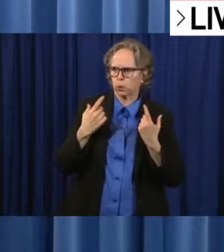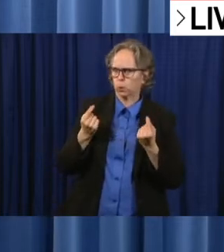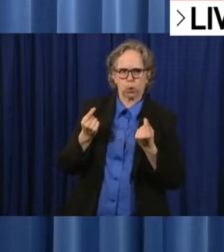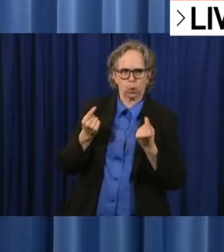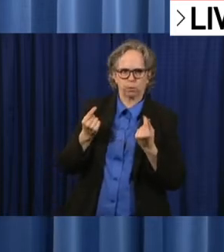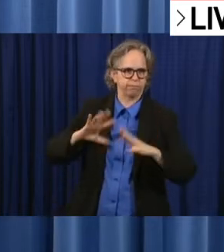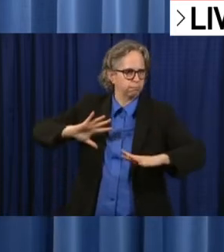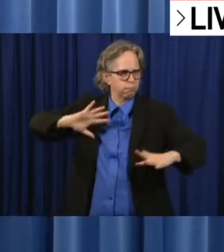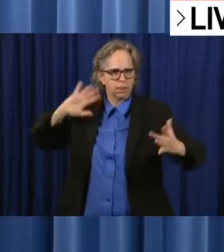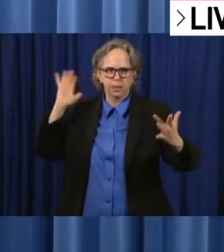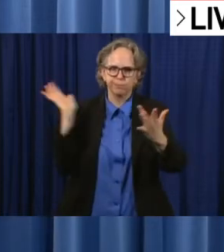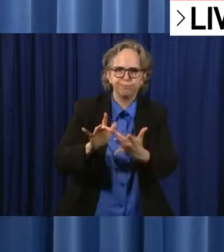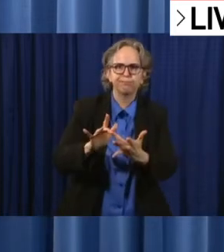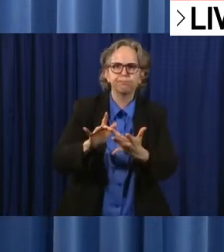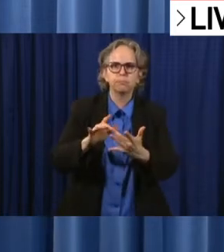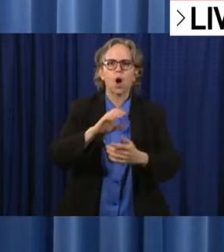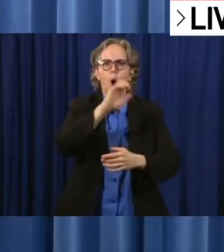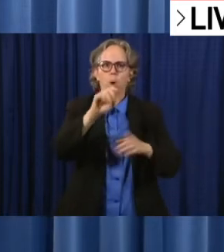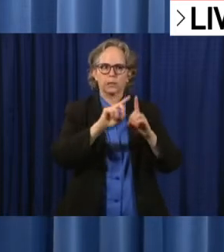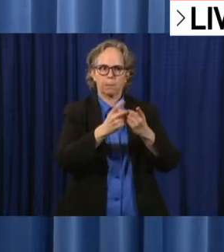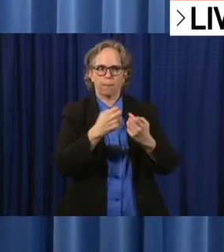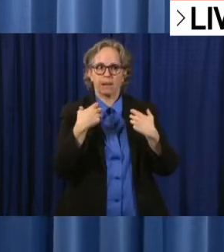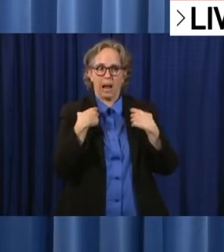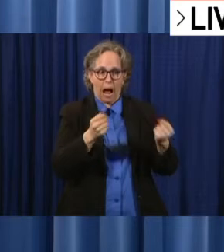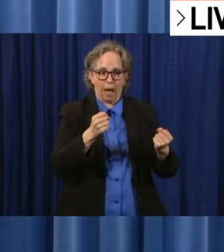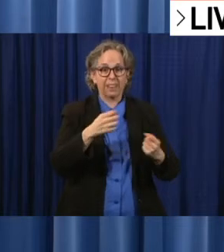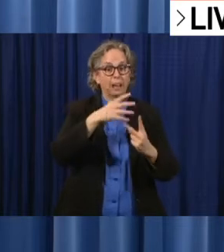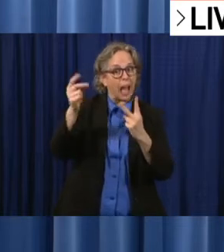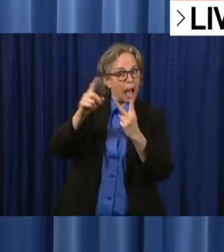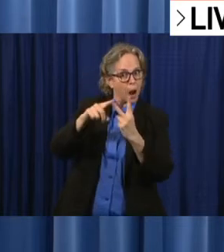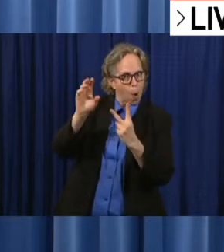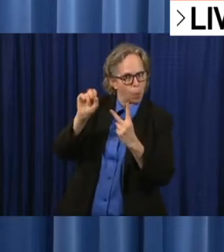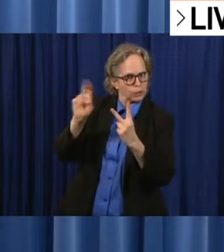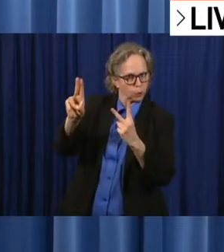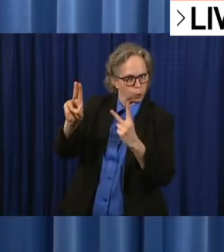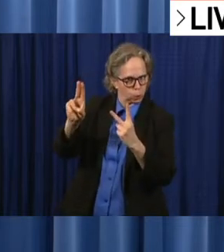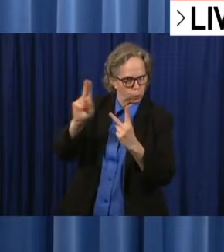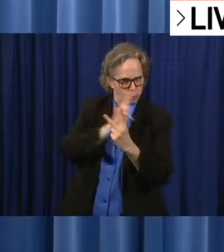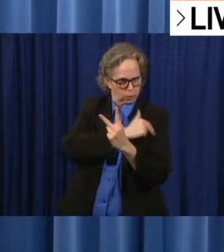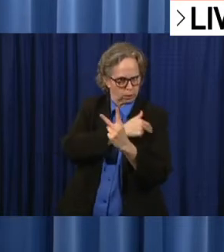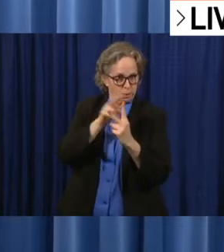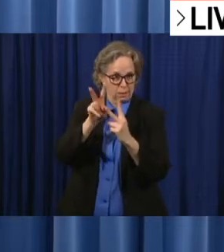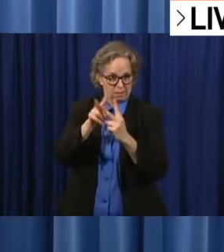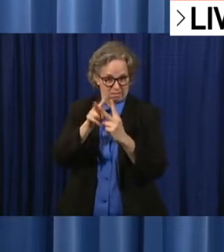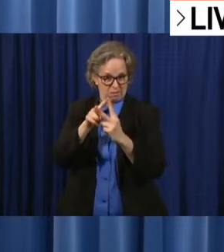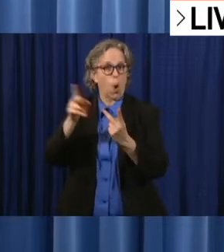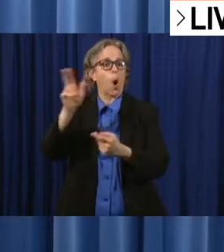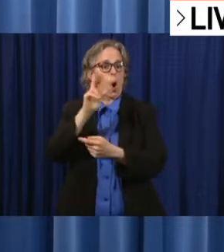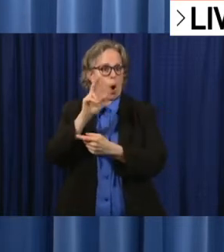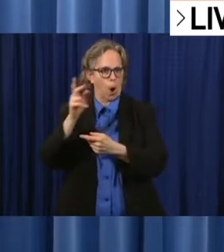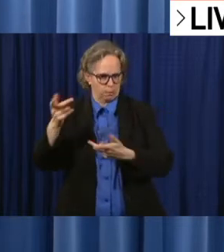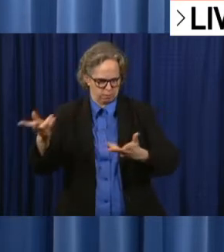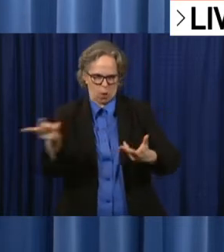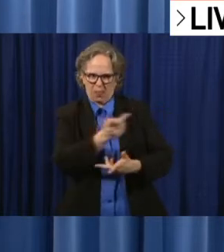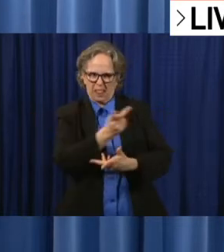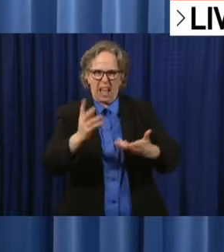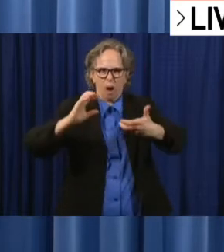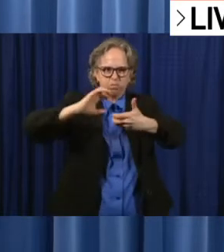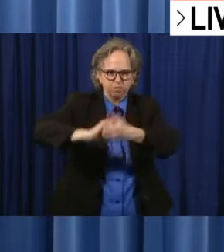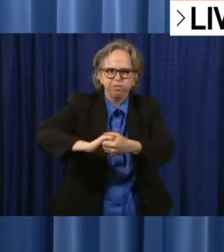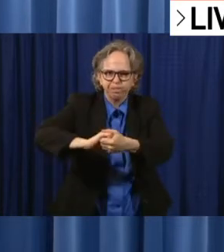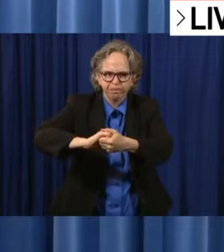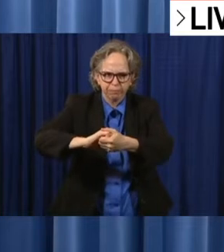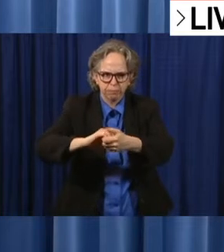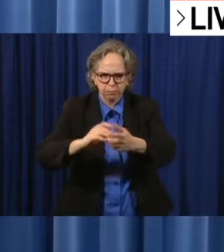State University for consultation. Ohio State is working with the Department of Mental Health and Addiction Services to arrange for testing